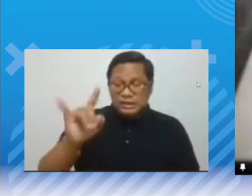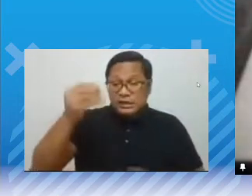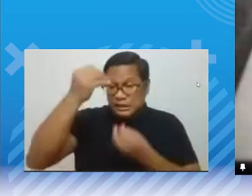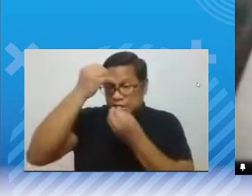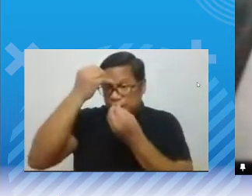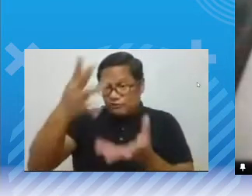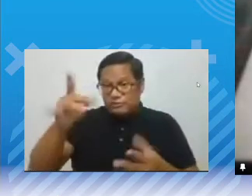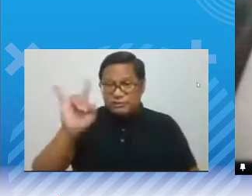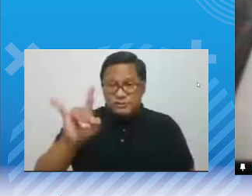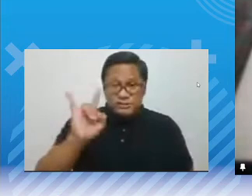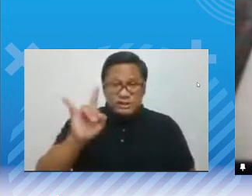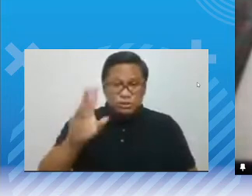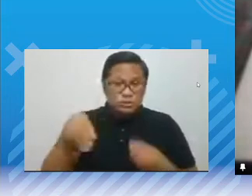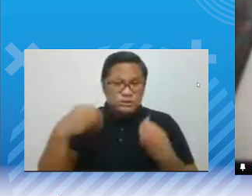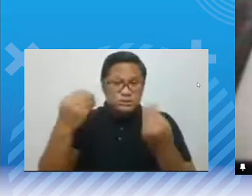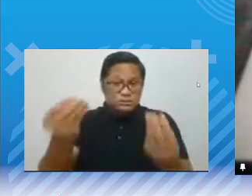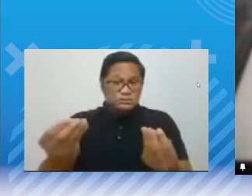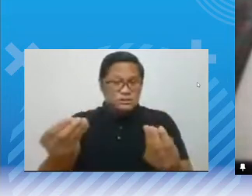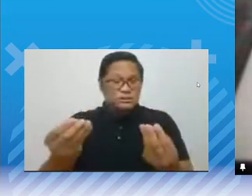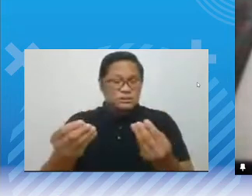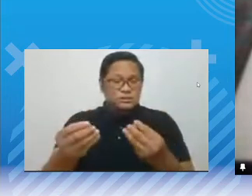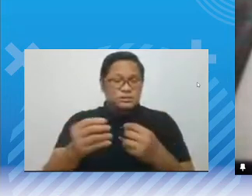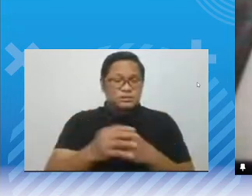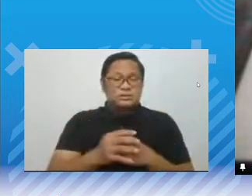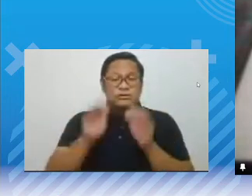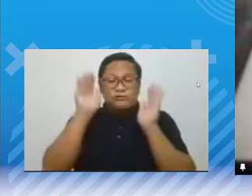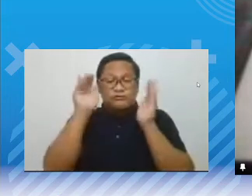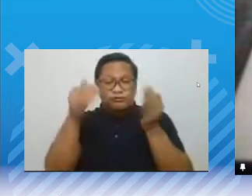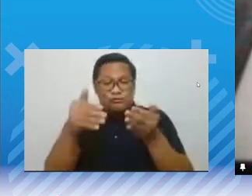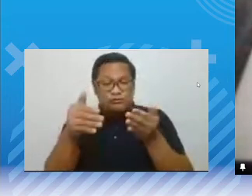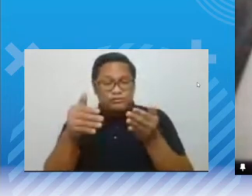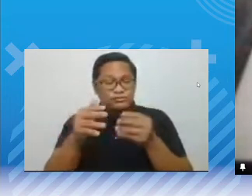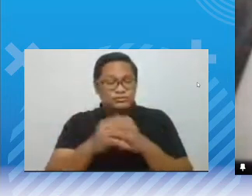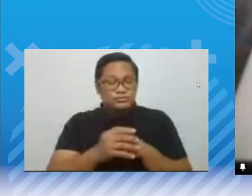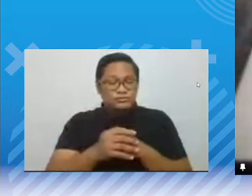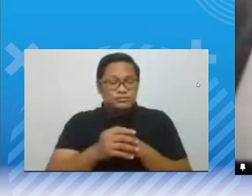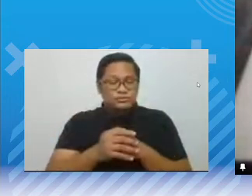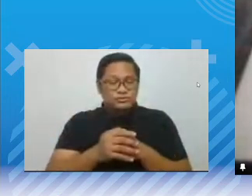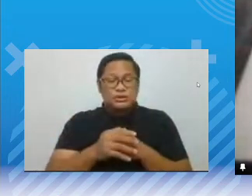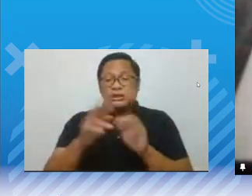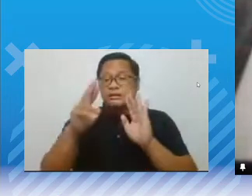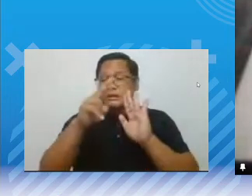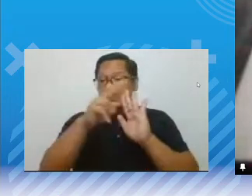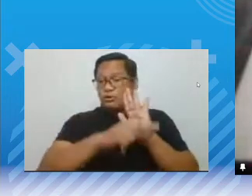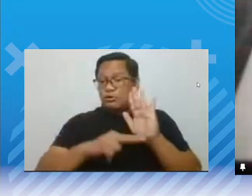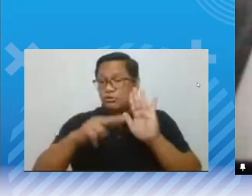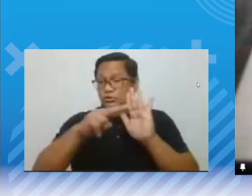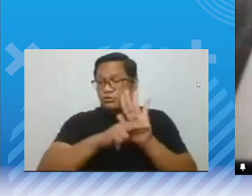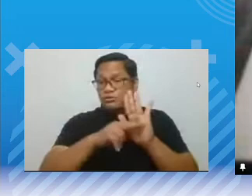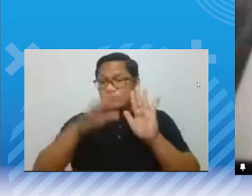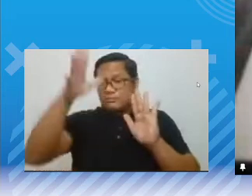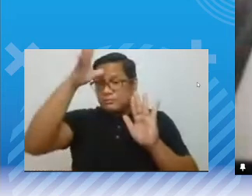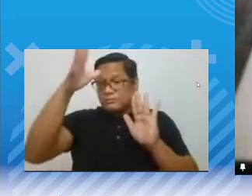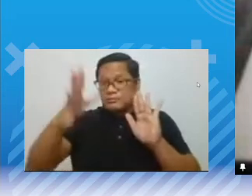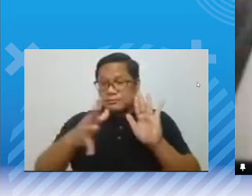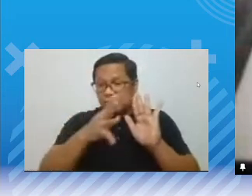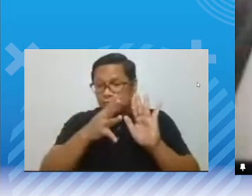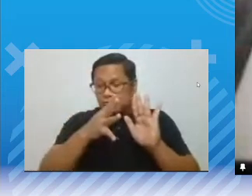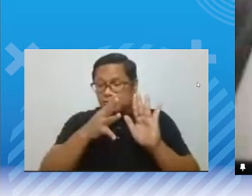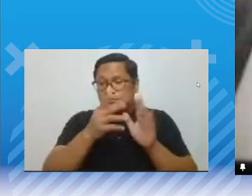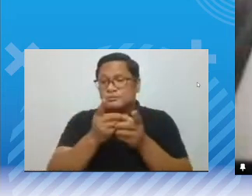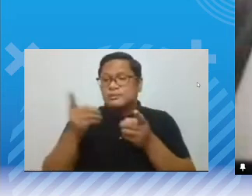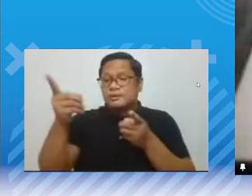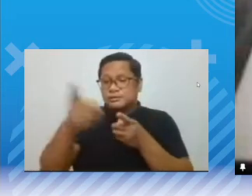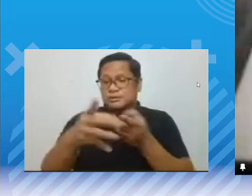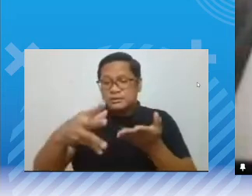infomercial for which focuses on the role of parents in the distance learning,